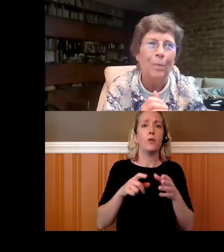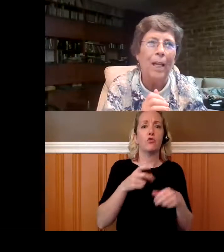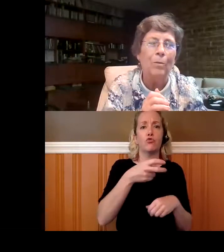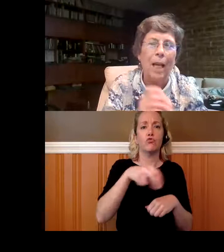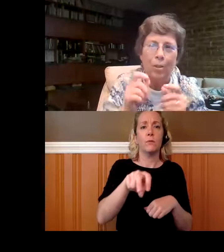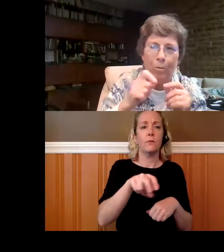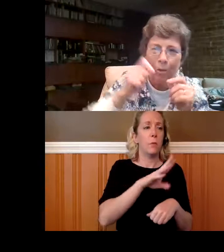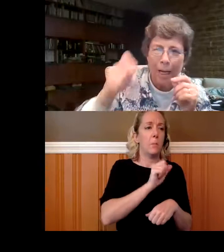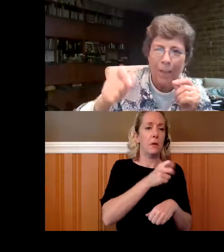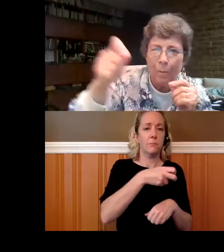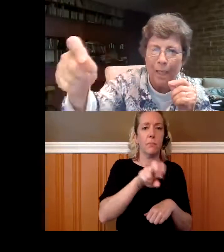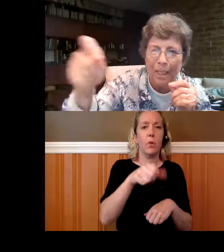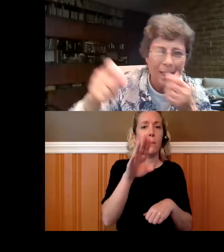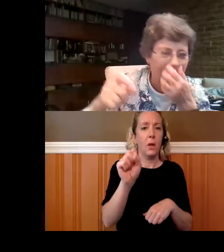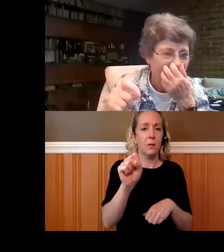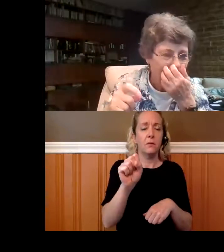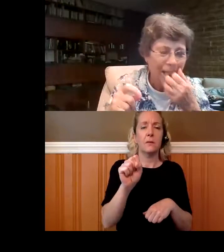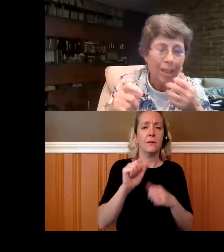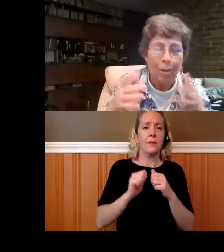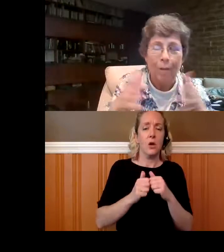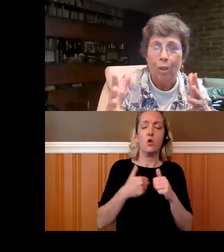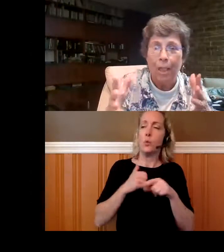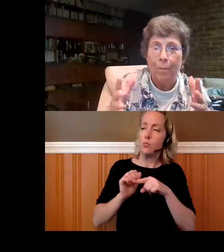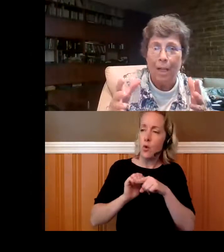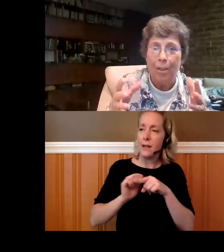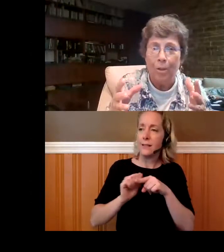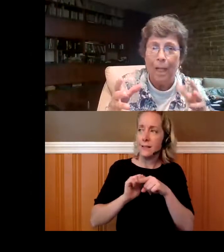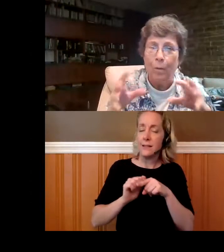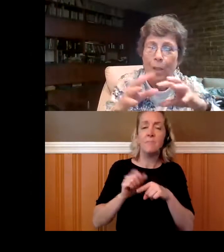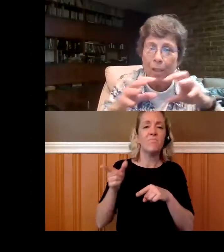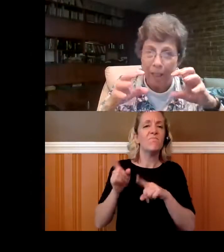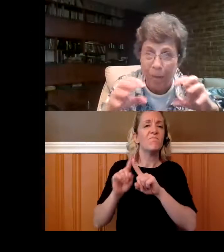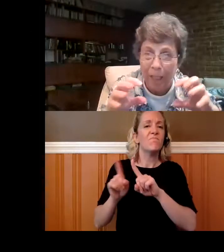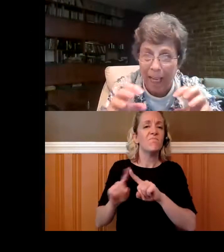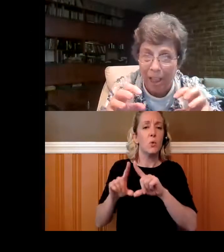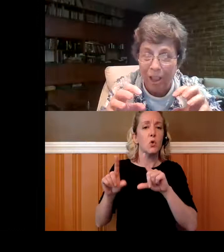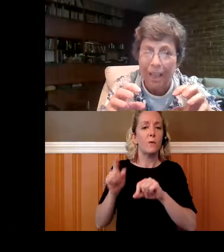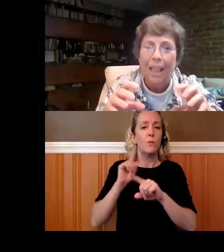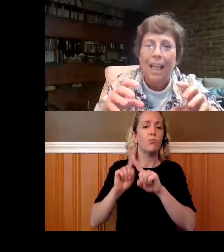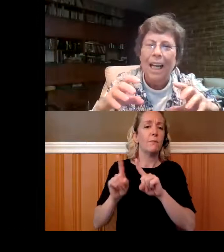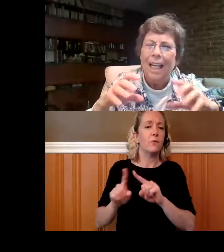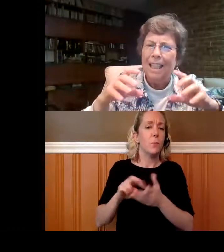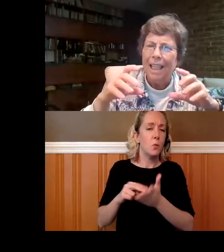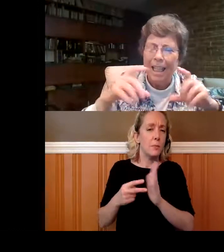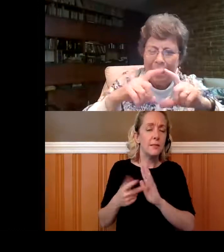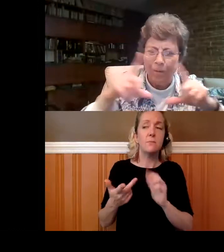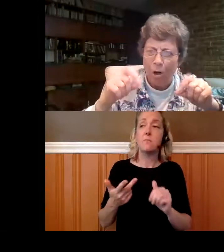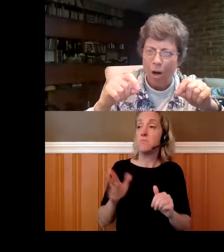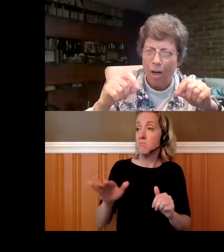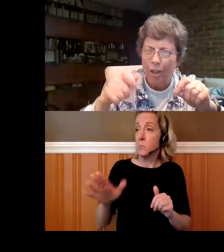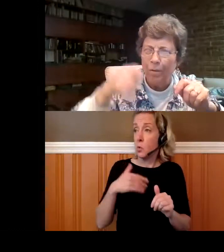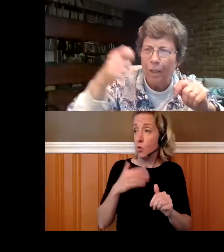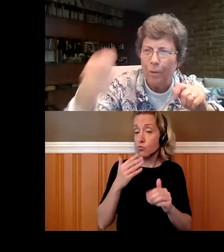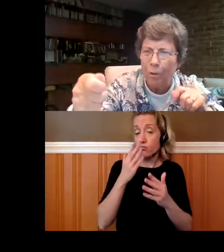him how to do that, and we worked out the communication. And I said, he had different cards, for different drivers and whatnot. And I said, do you want to mark these? And,